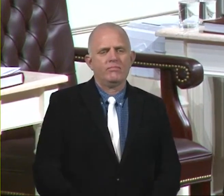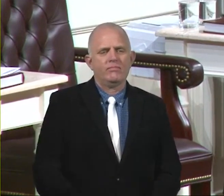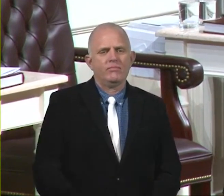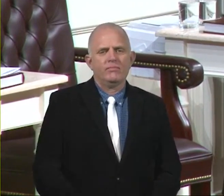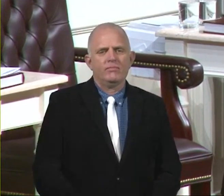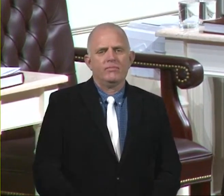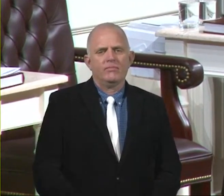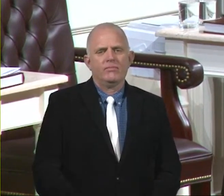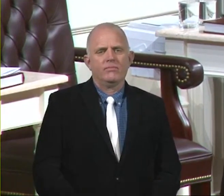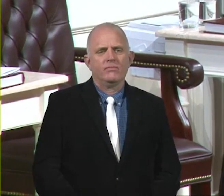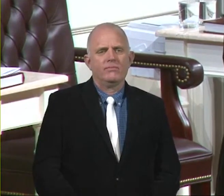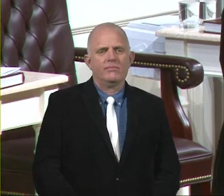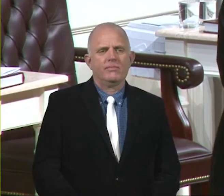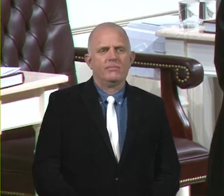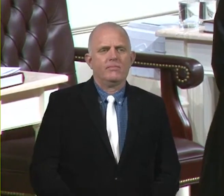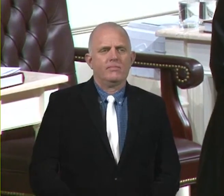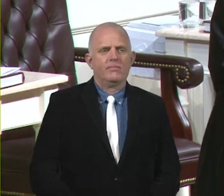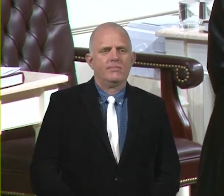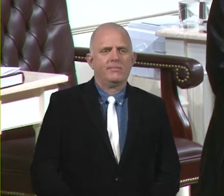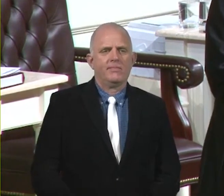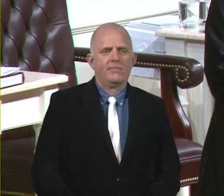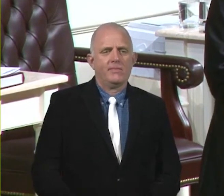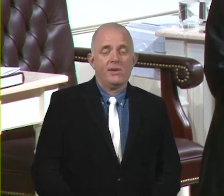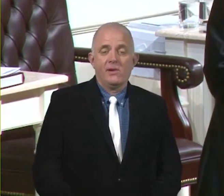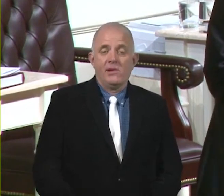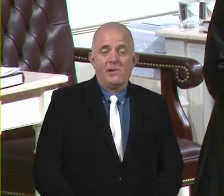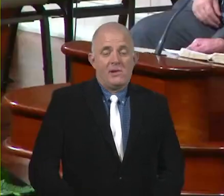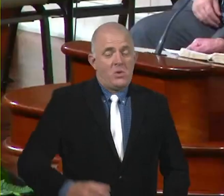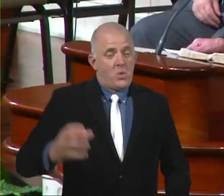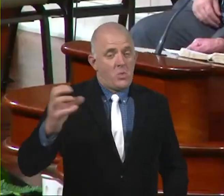Boy, now, this is really going to get the Jews. Greater than